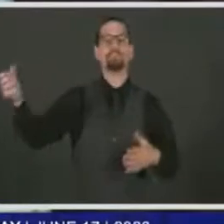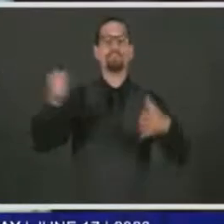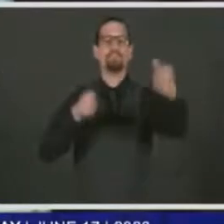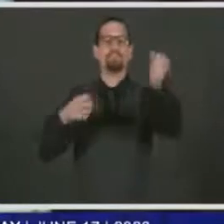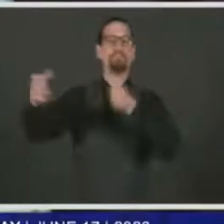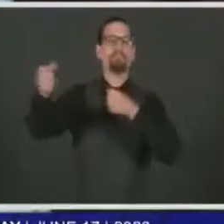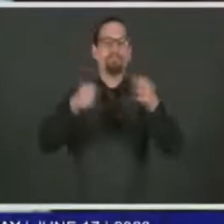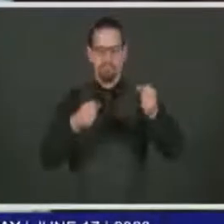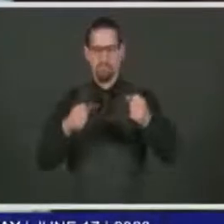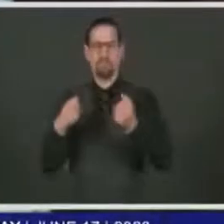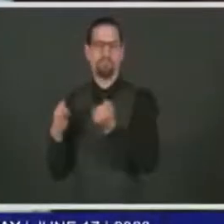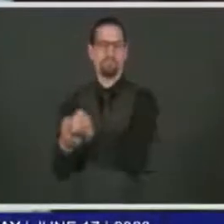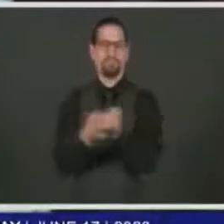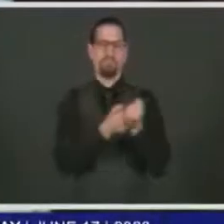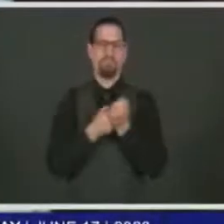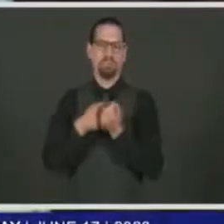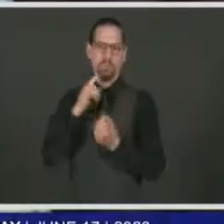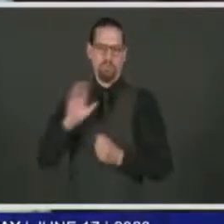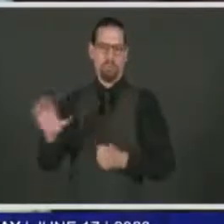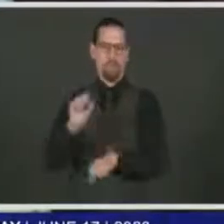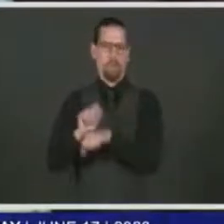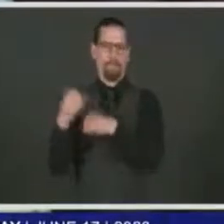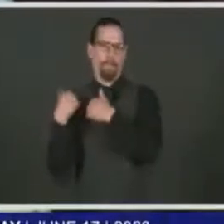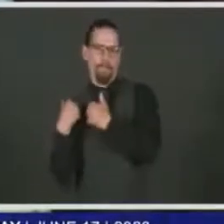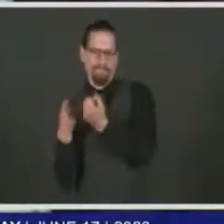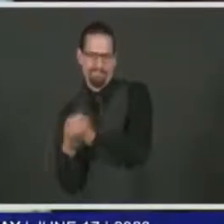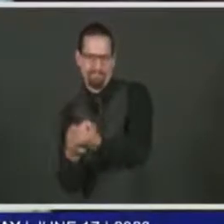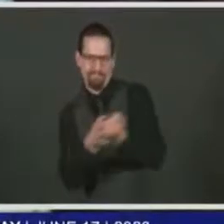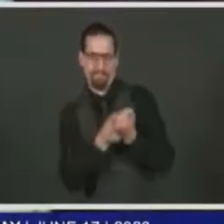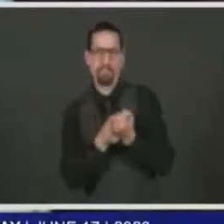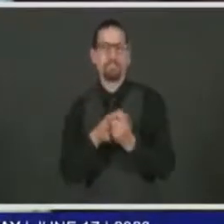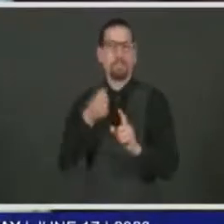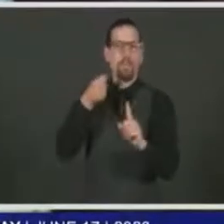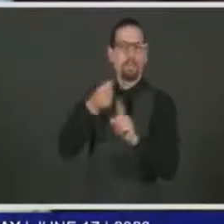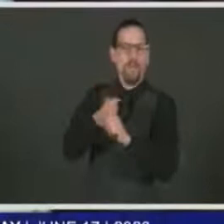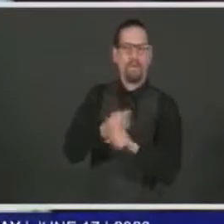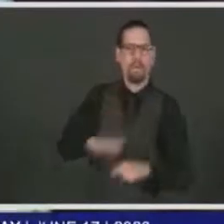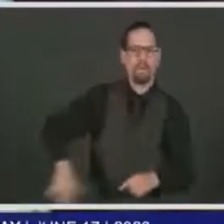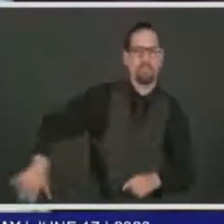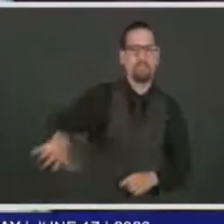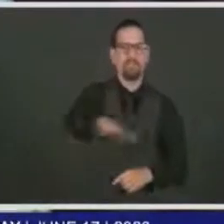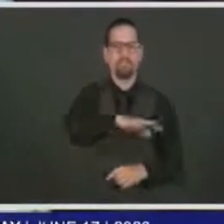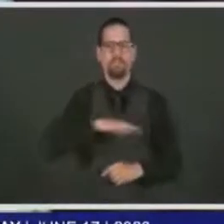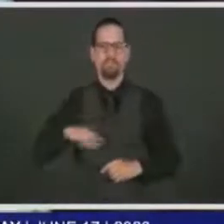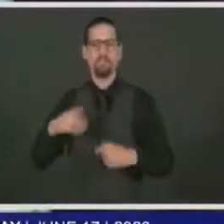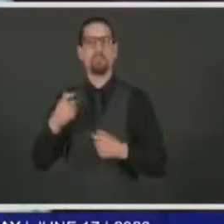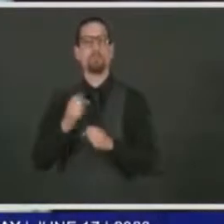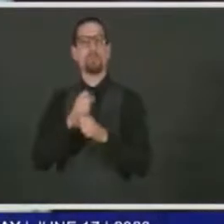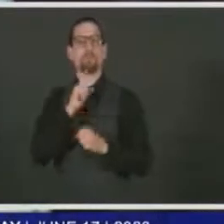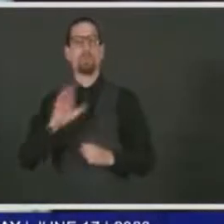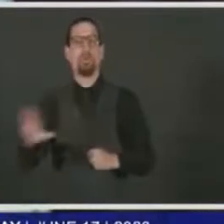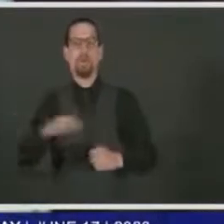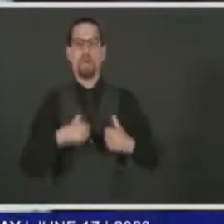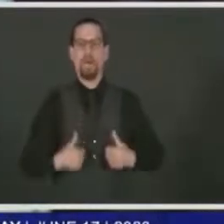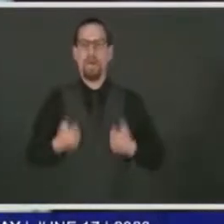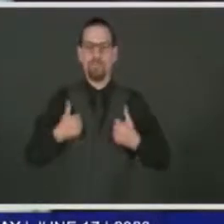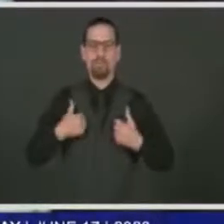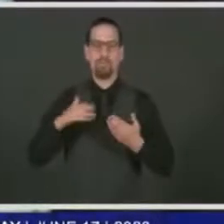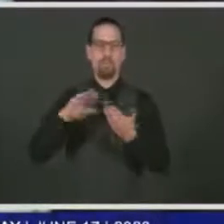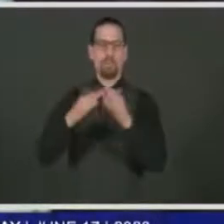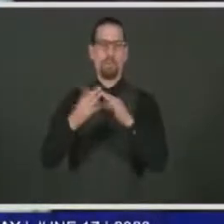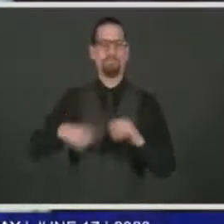they have identified as impacting their ability to live in a healthy community. When it comes